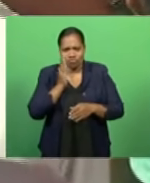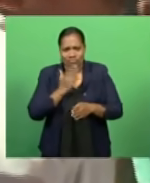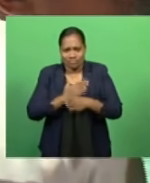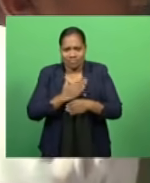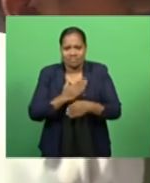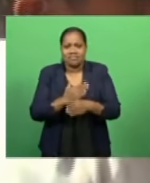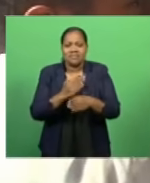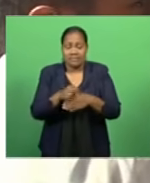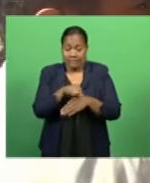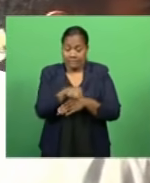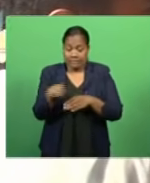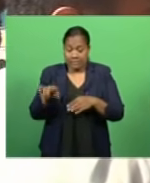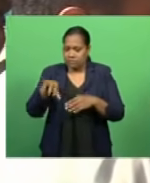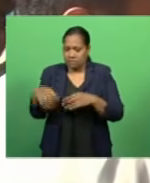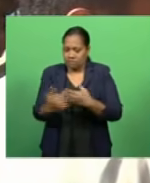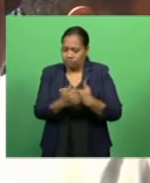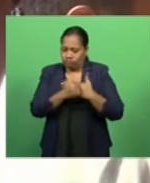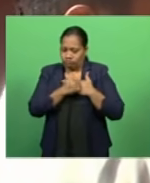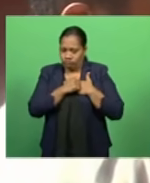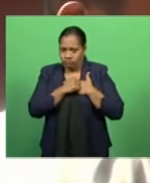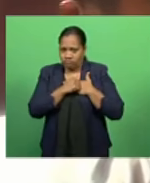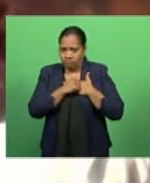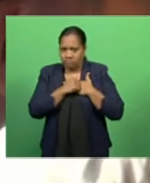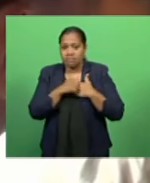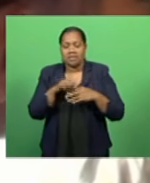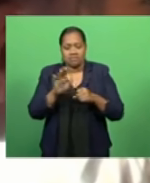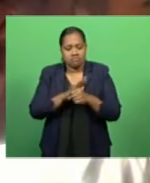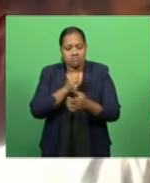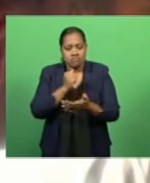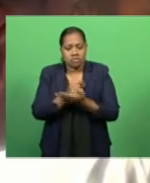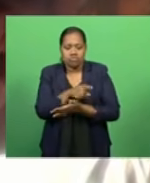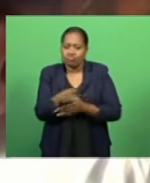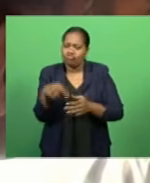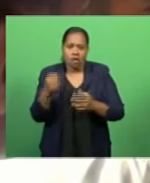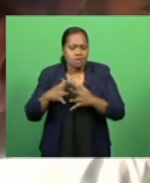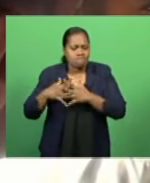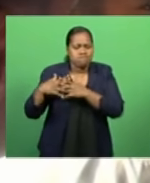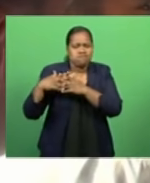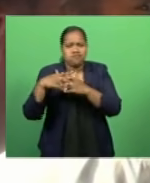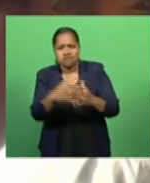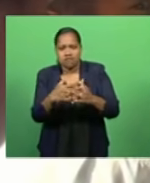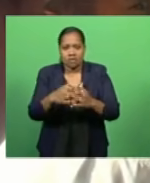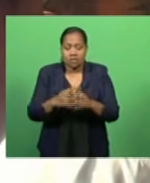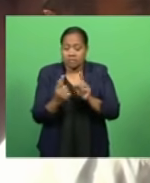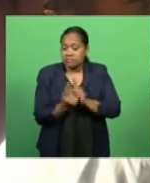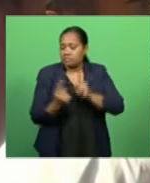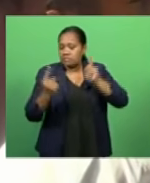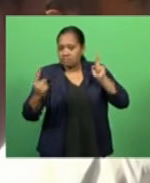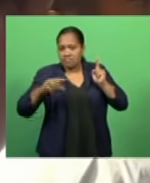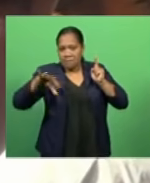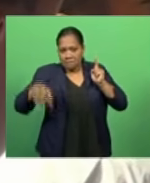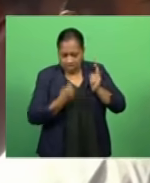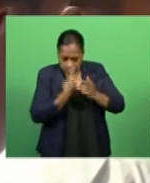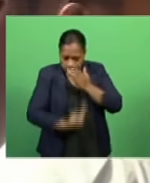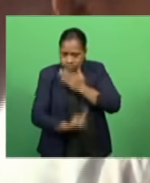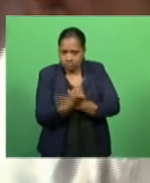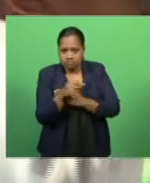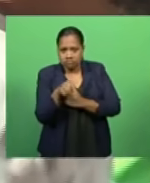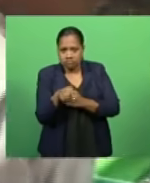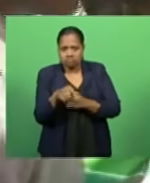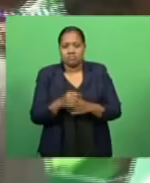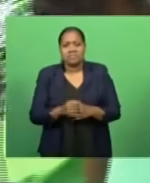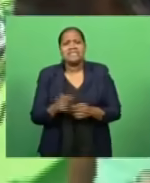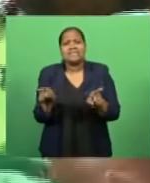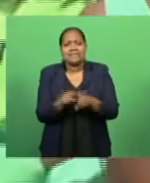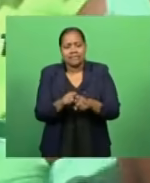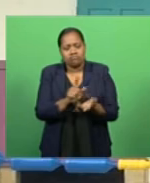safety regulations in place and ensure there is no overcrowding, social distancing is maintained and hand sanitizers